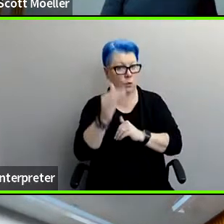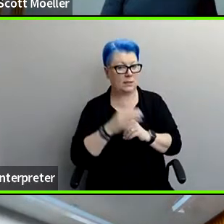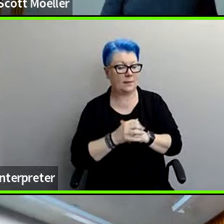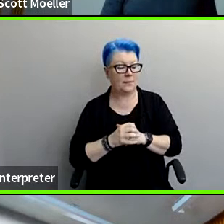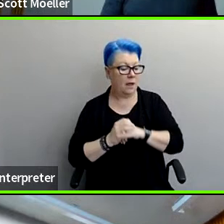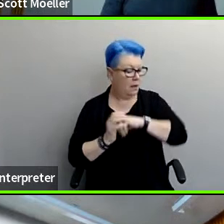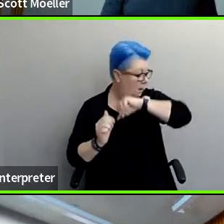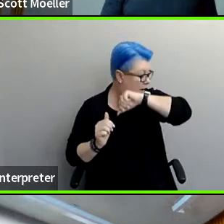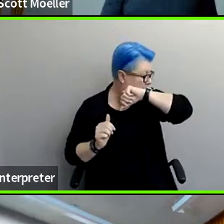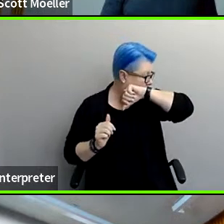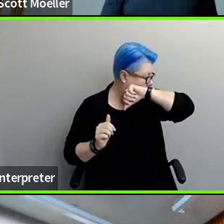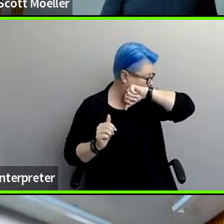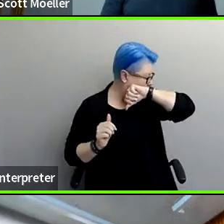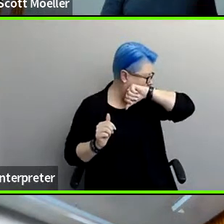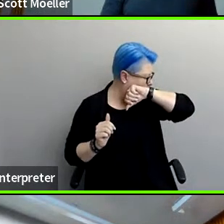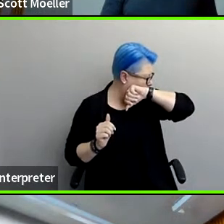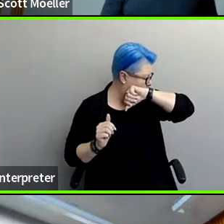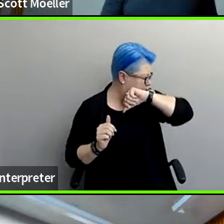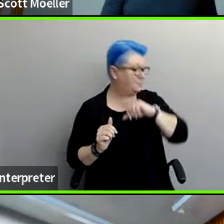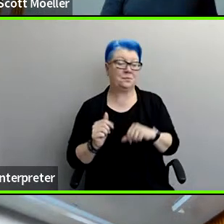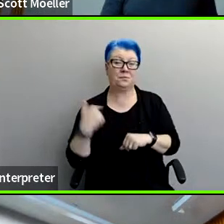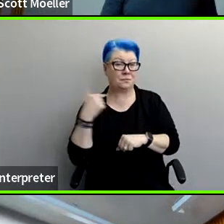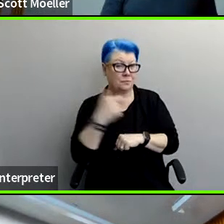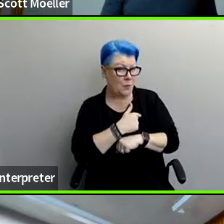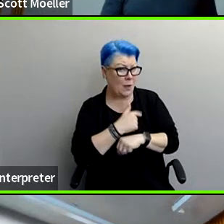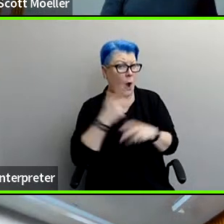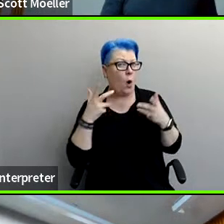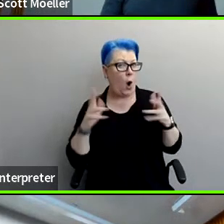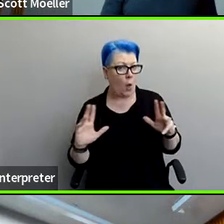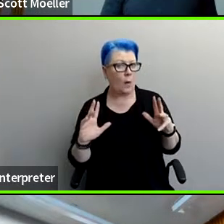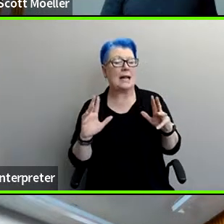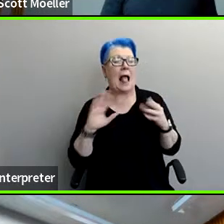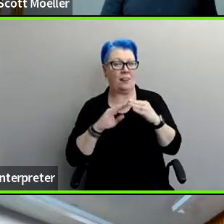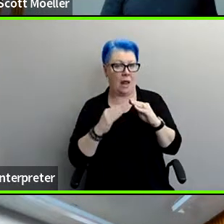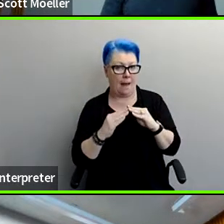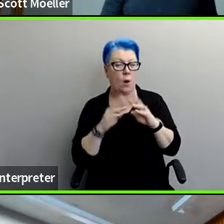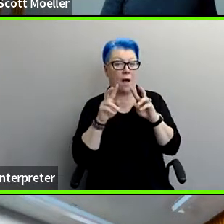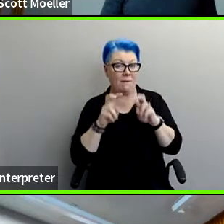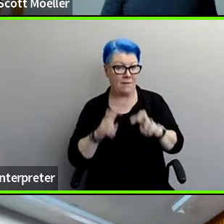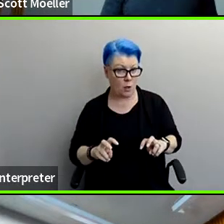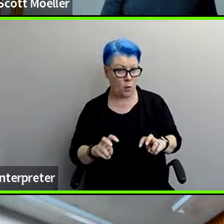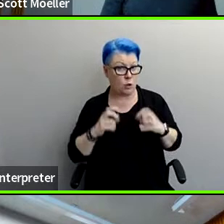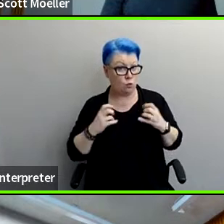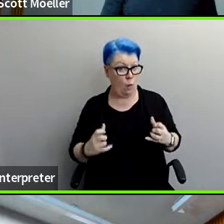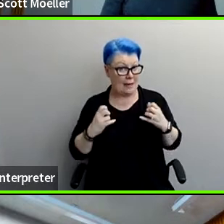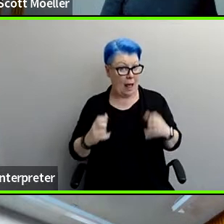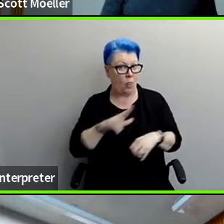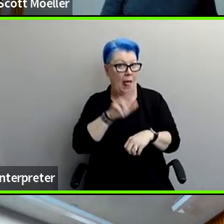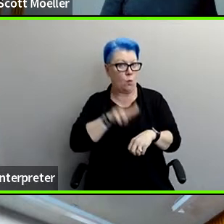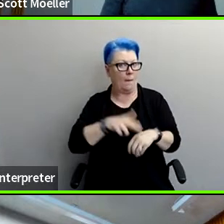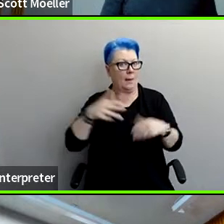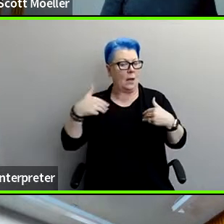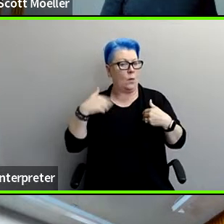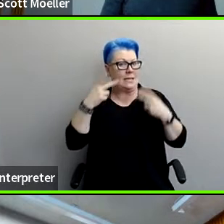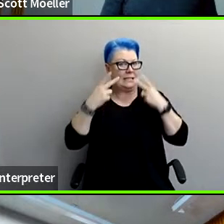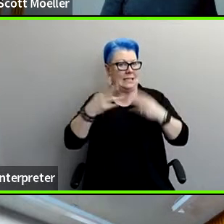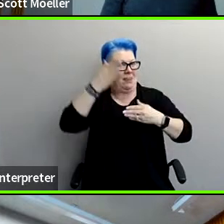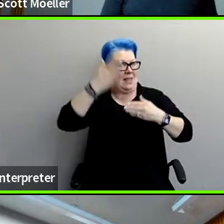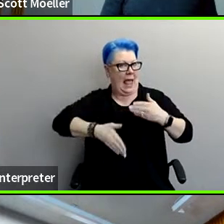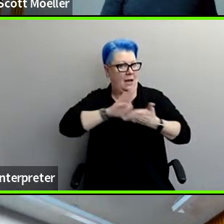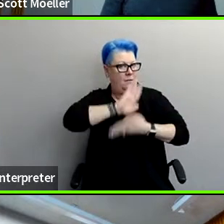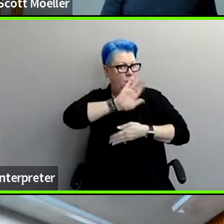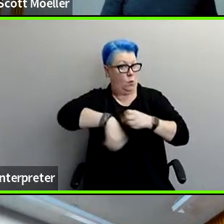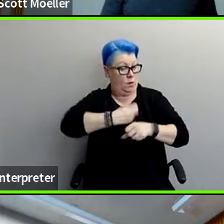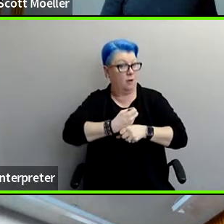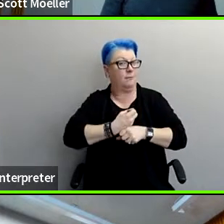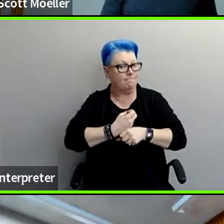last year, and typically in the spring is when evaluations tend to increase, and so we are getting ready to go into a time